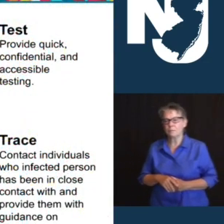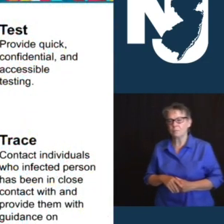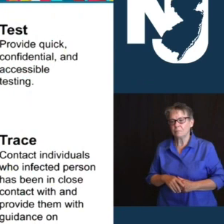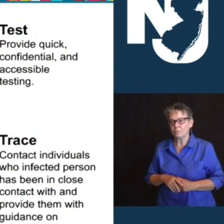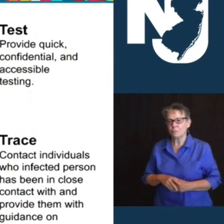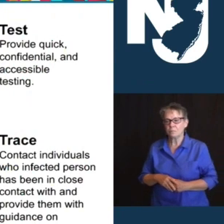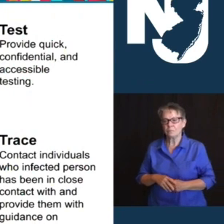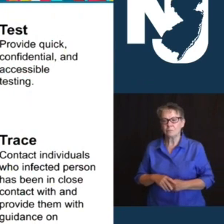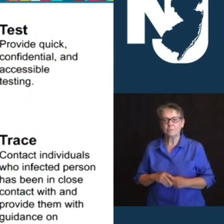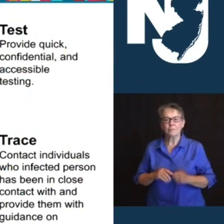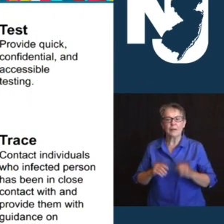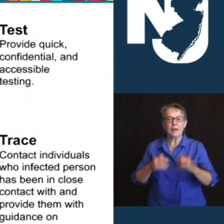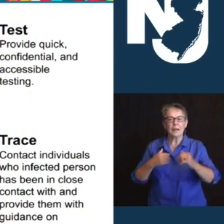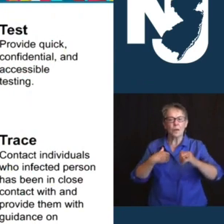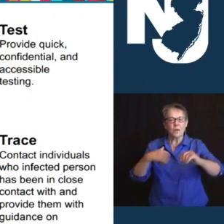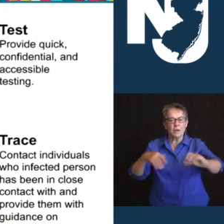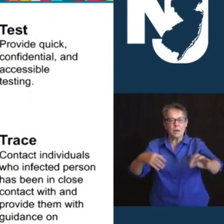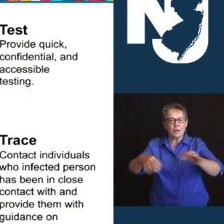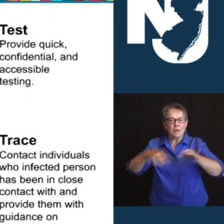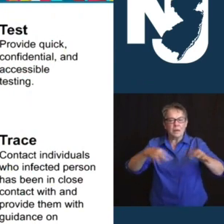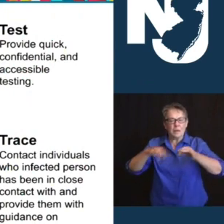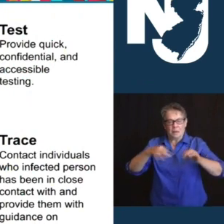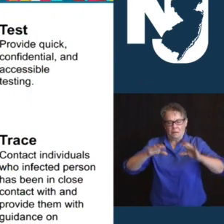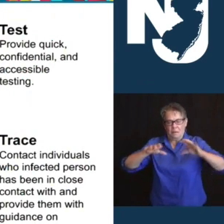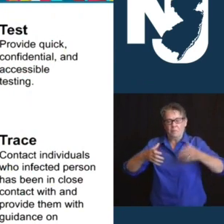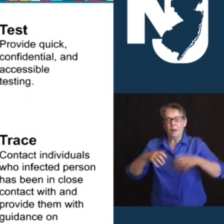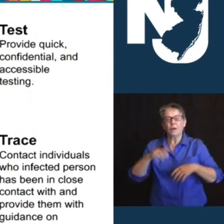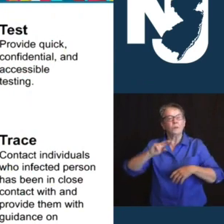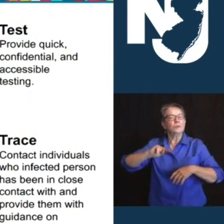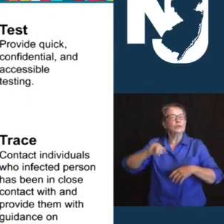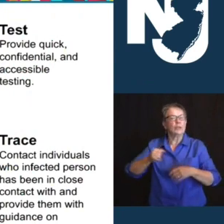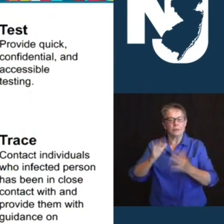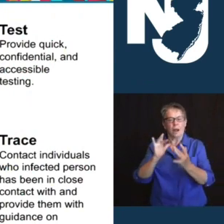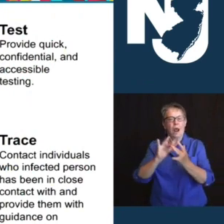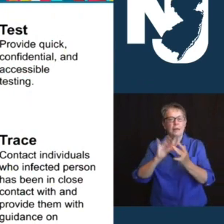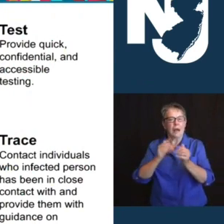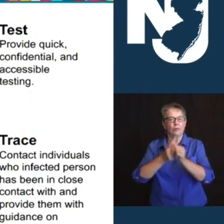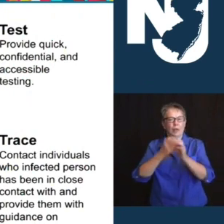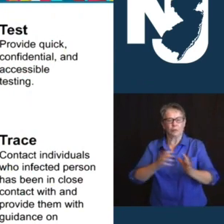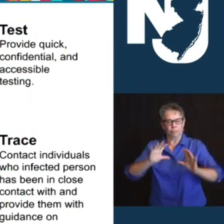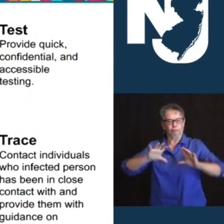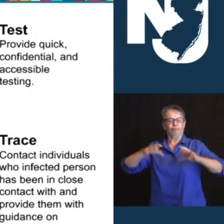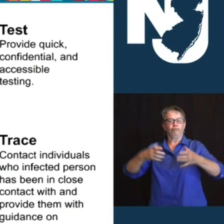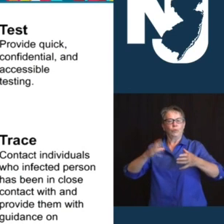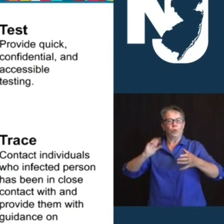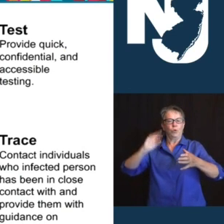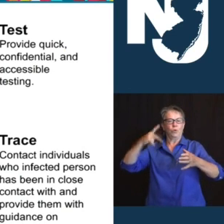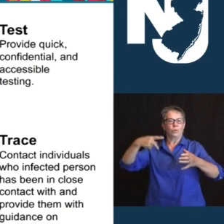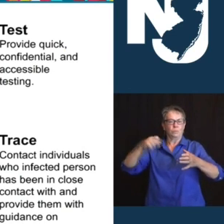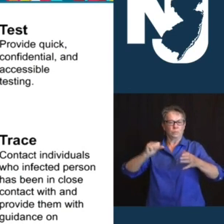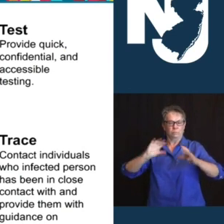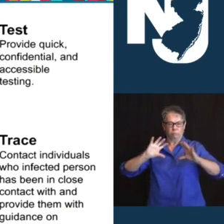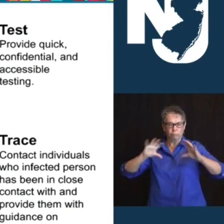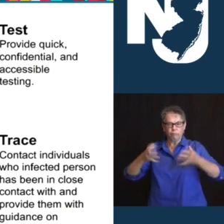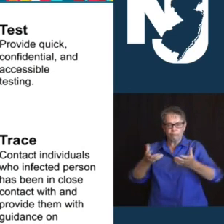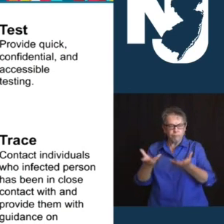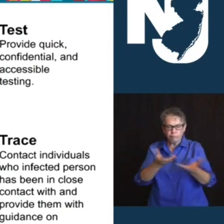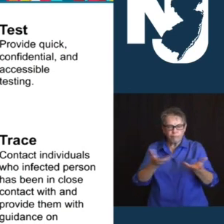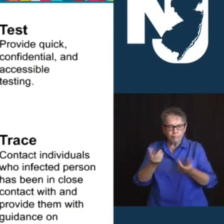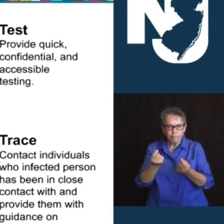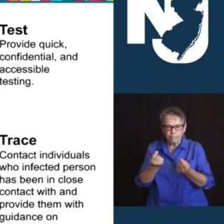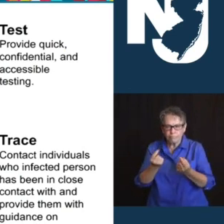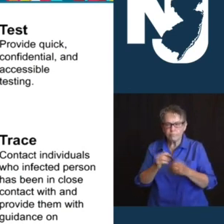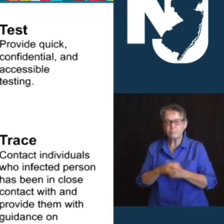I have thought of the disease along these 4 lines, along a 4T model: target,